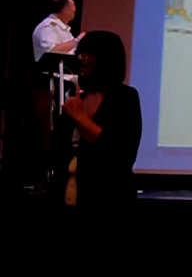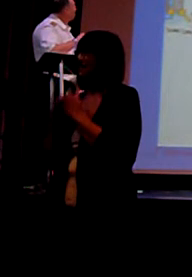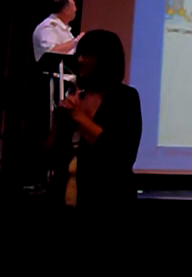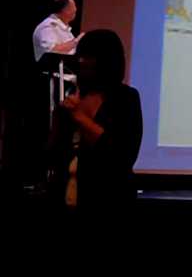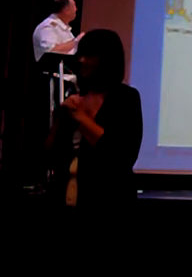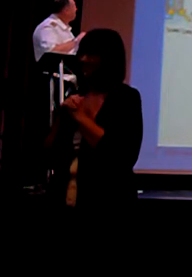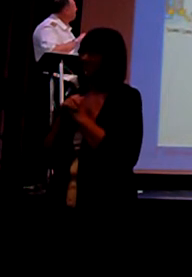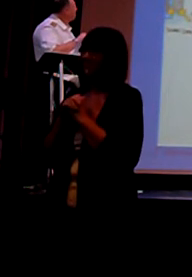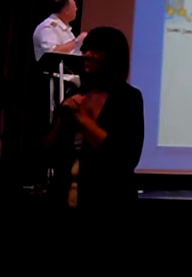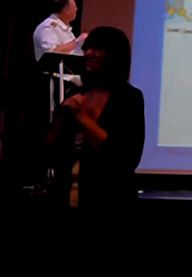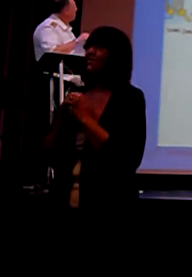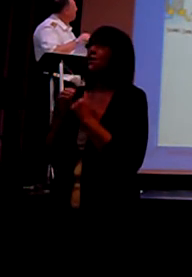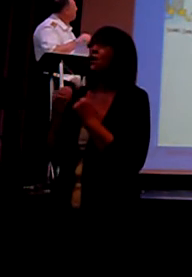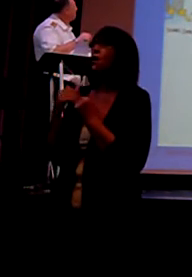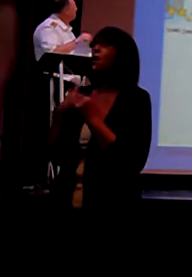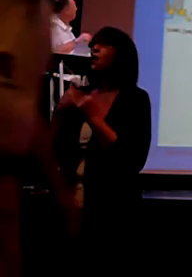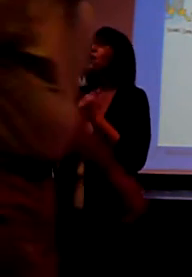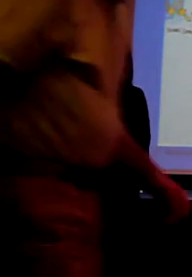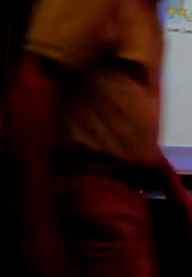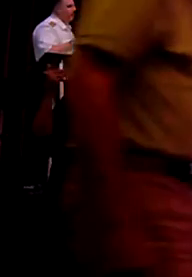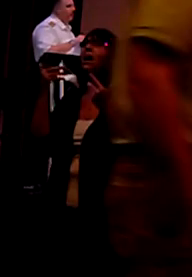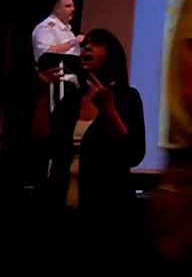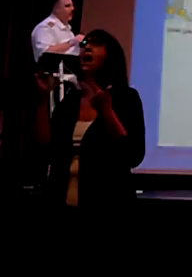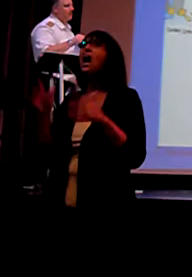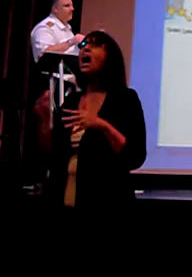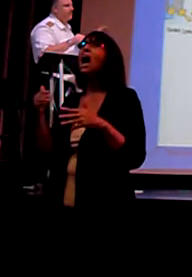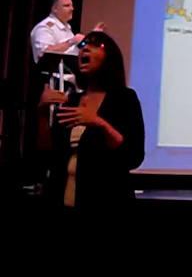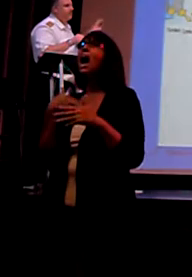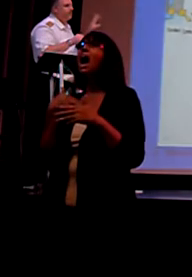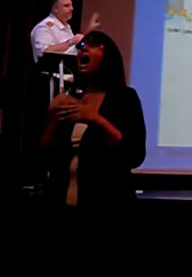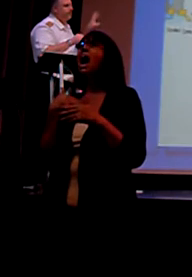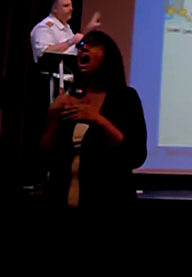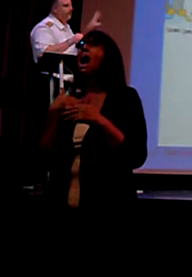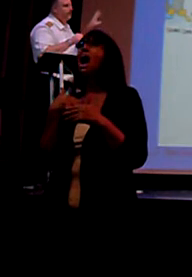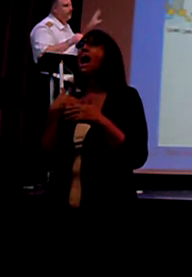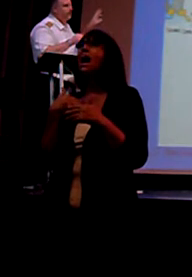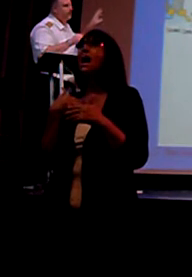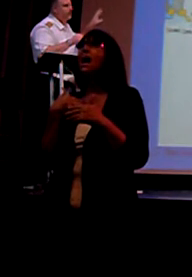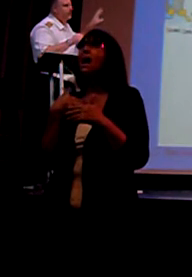where we adopt. So this is actual